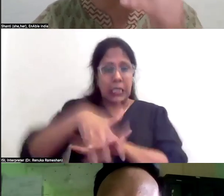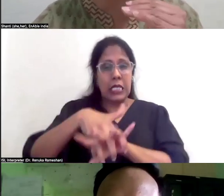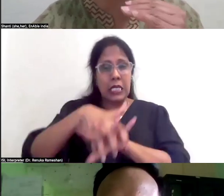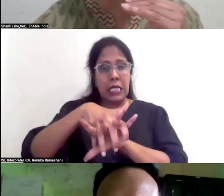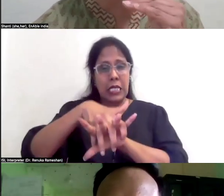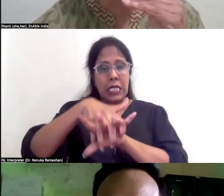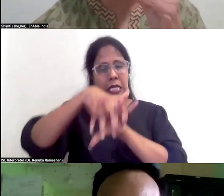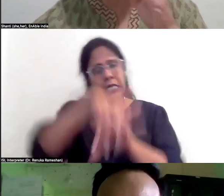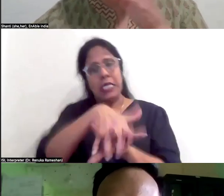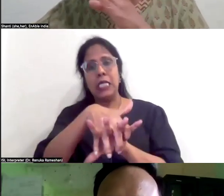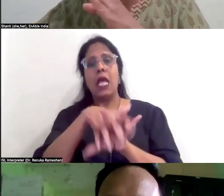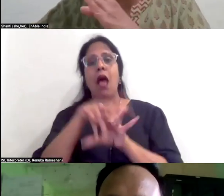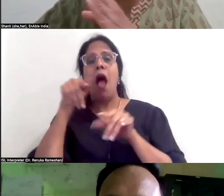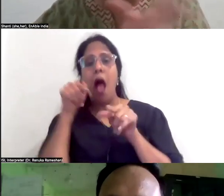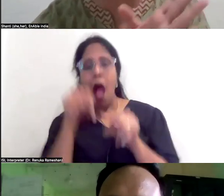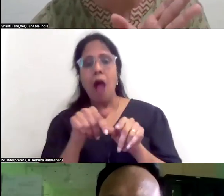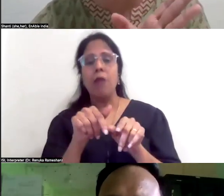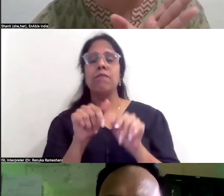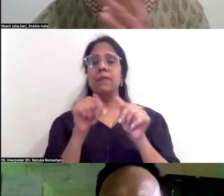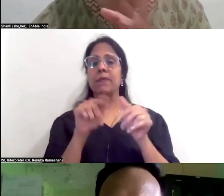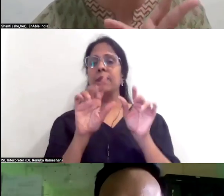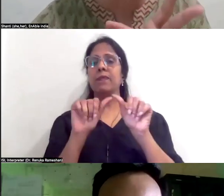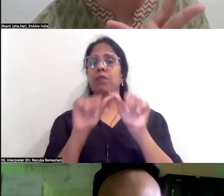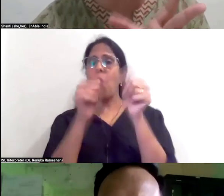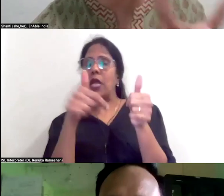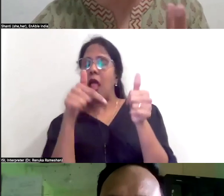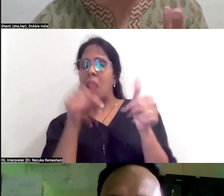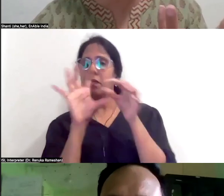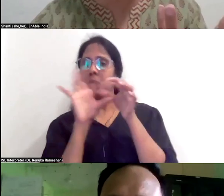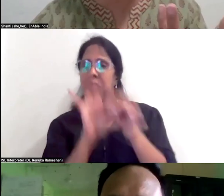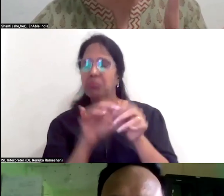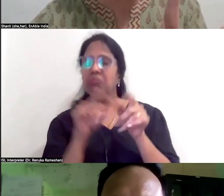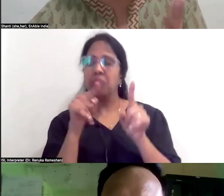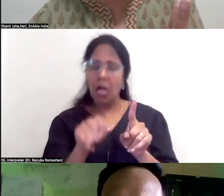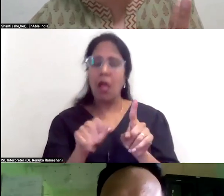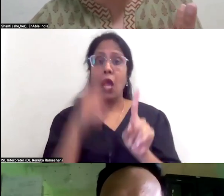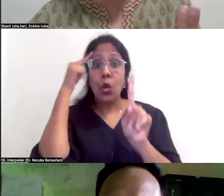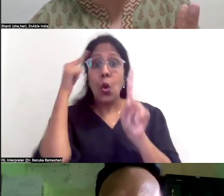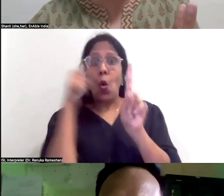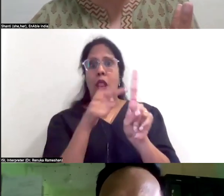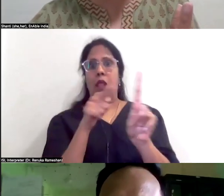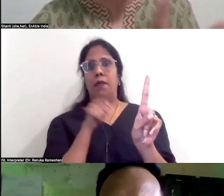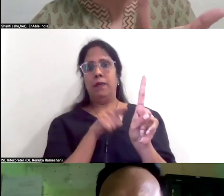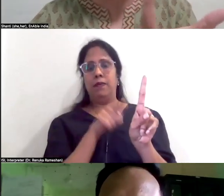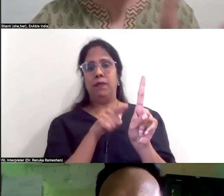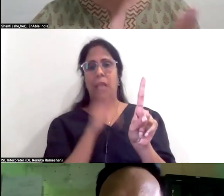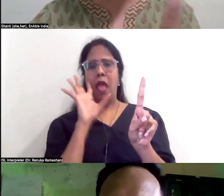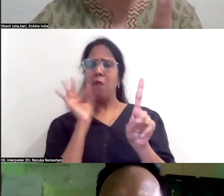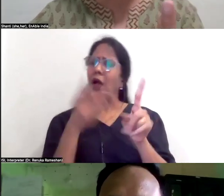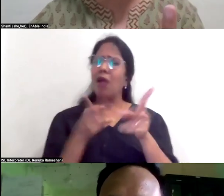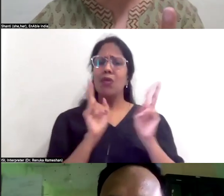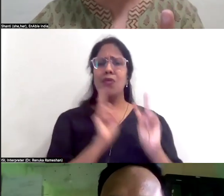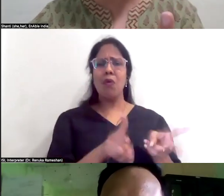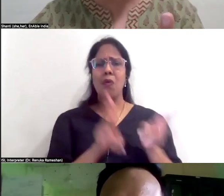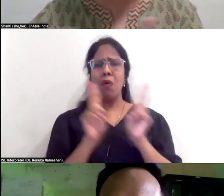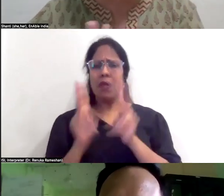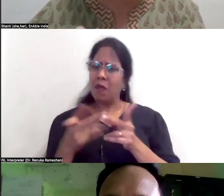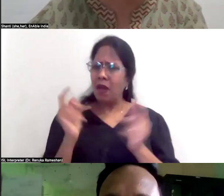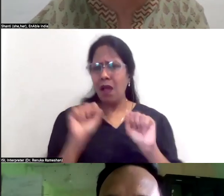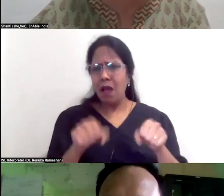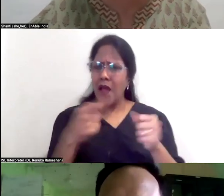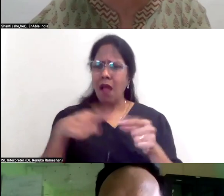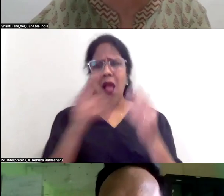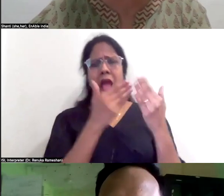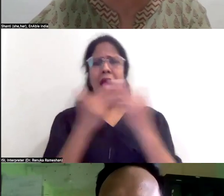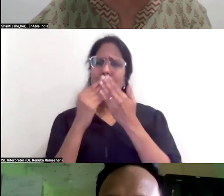just these goals and so matter of fact. What is matter of fact? This is the normal. Of course, he has to do his education. Of